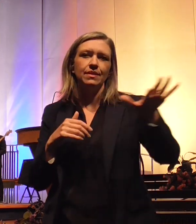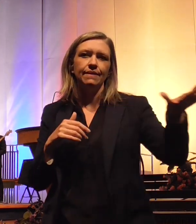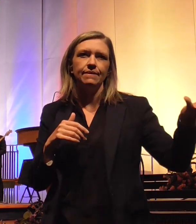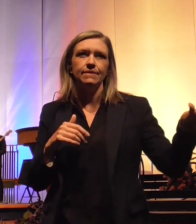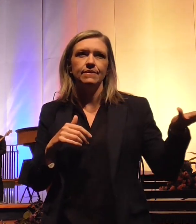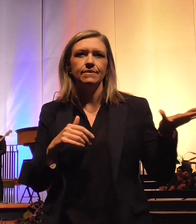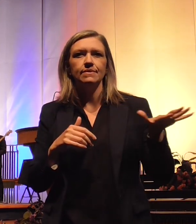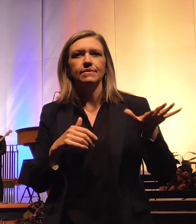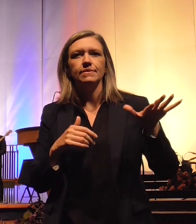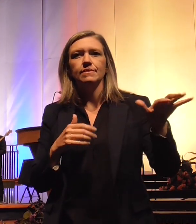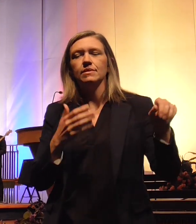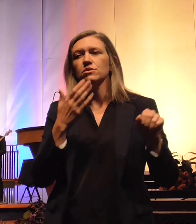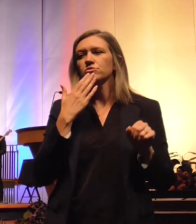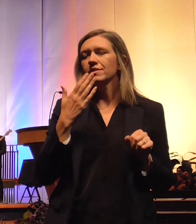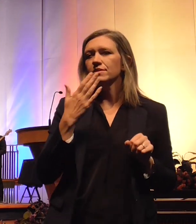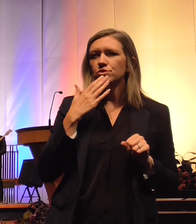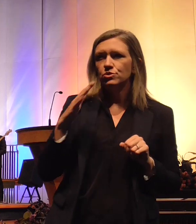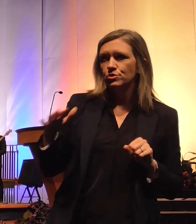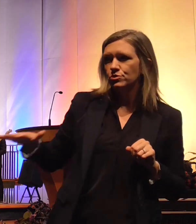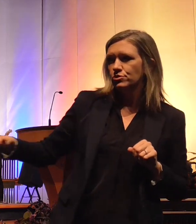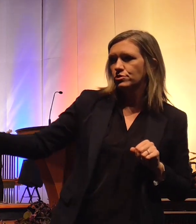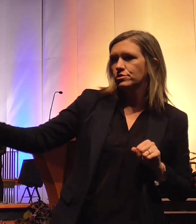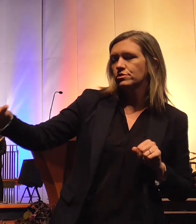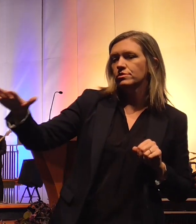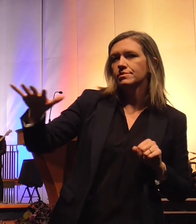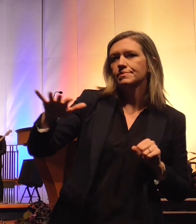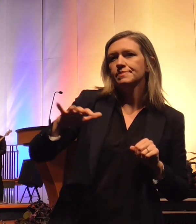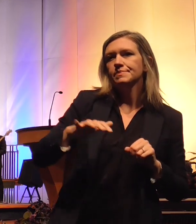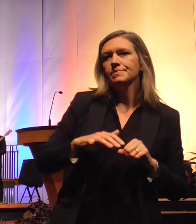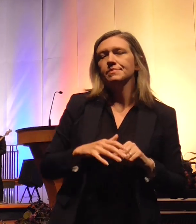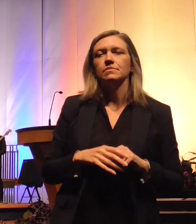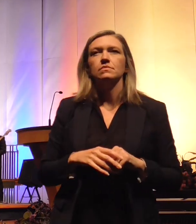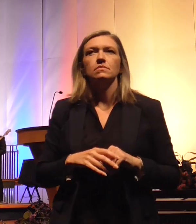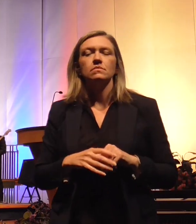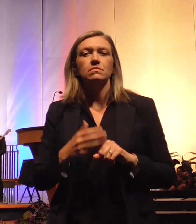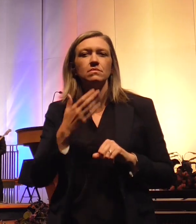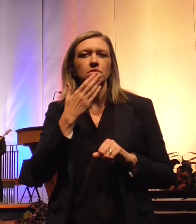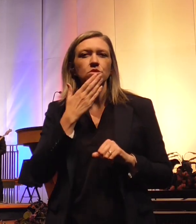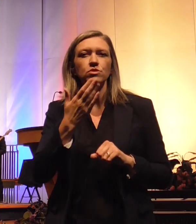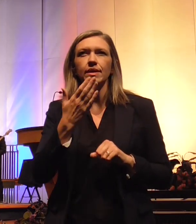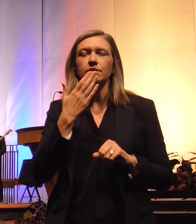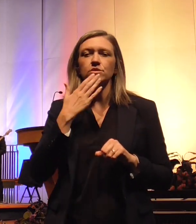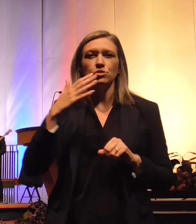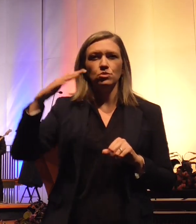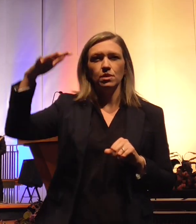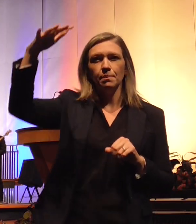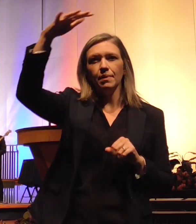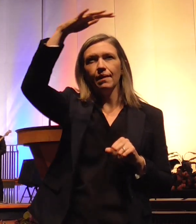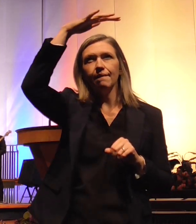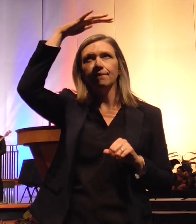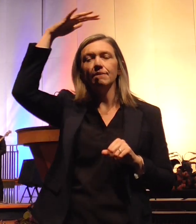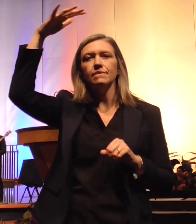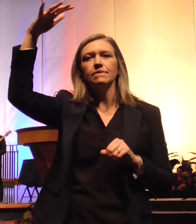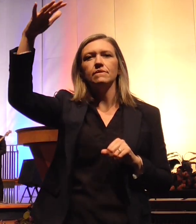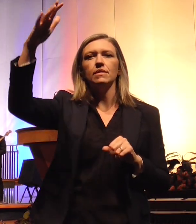me, gratitude to the right of me, gratitude above